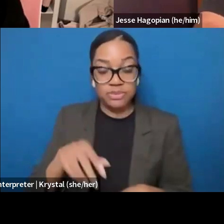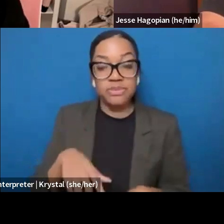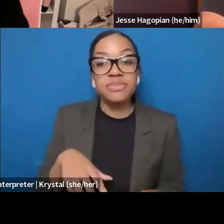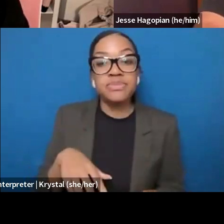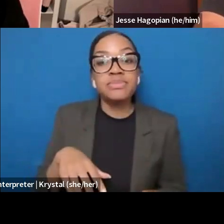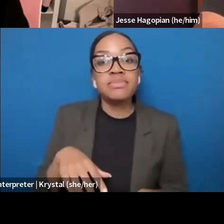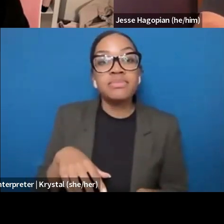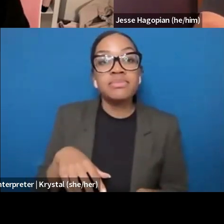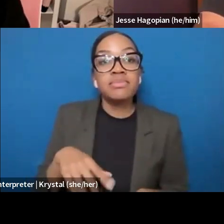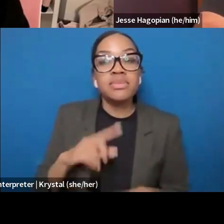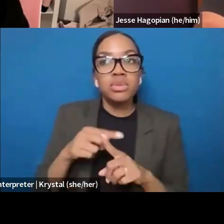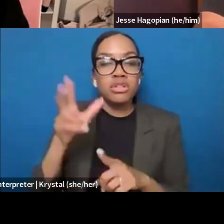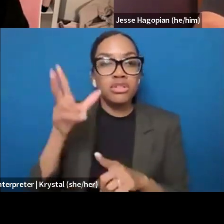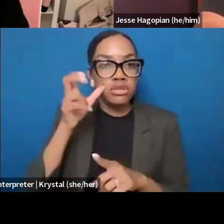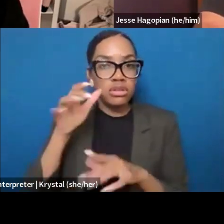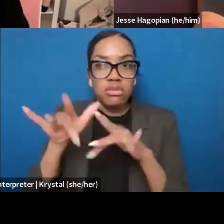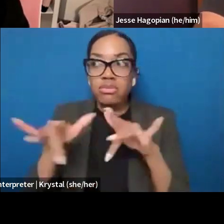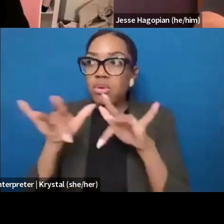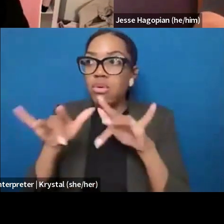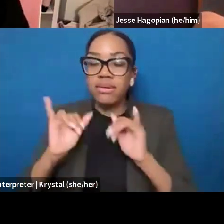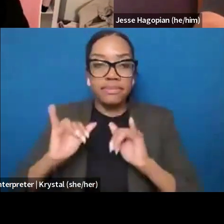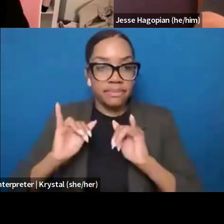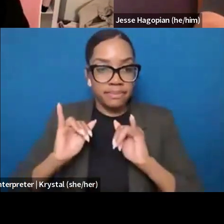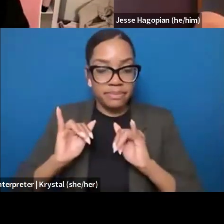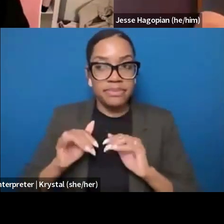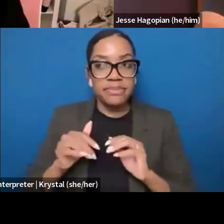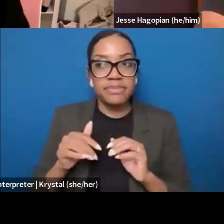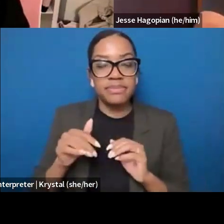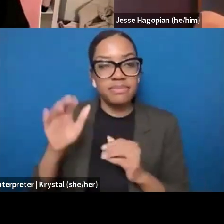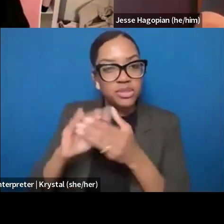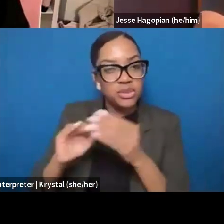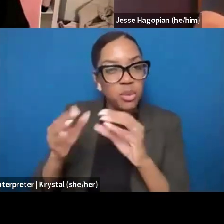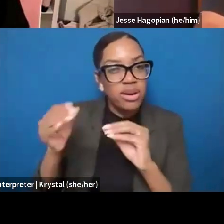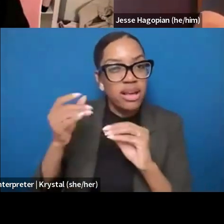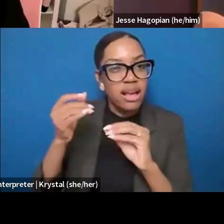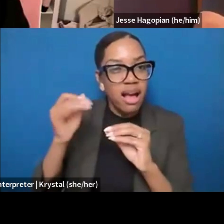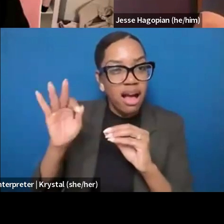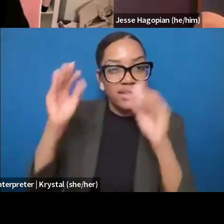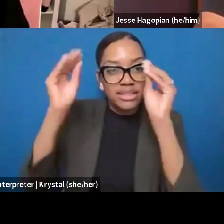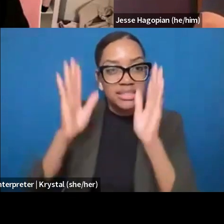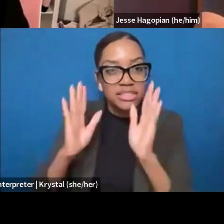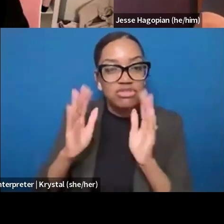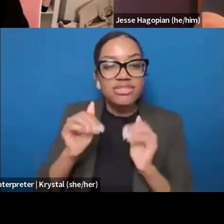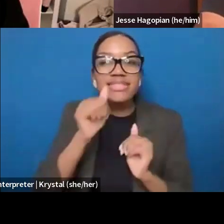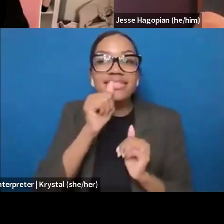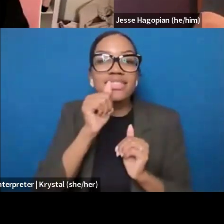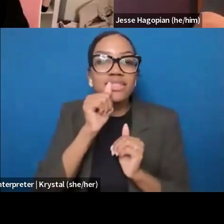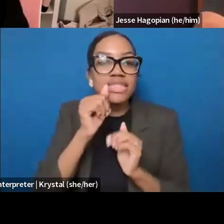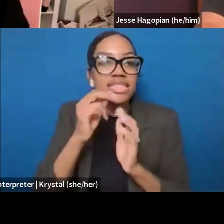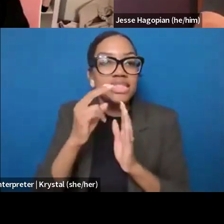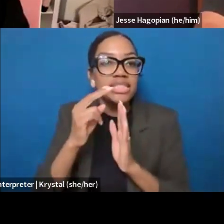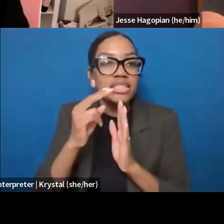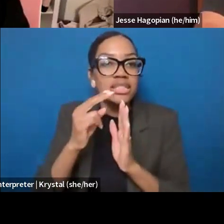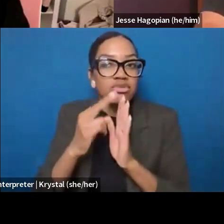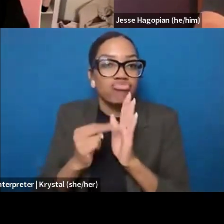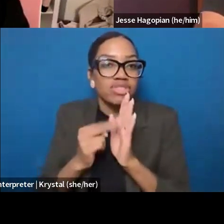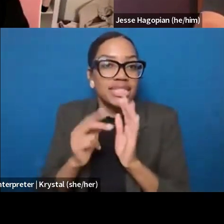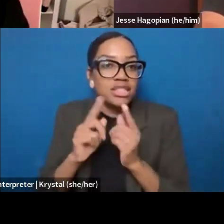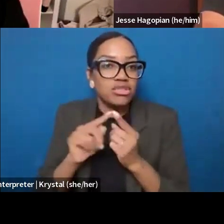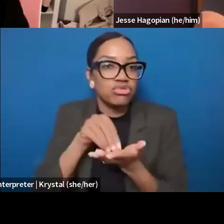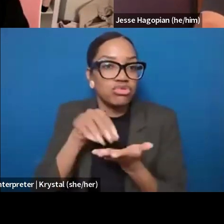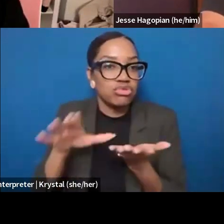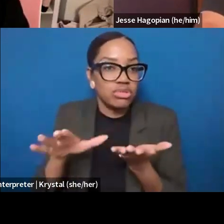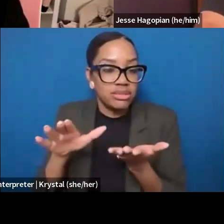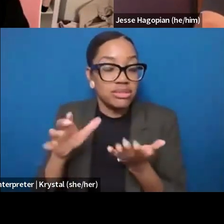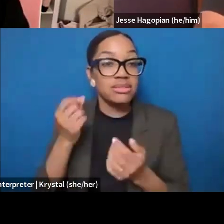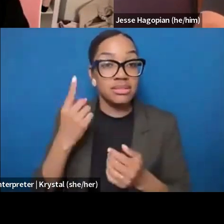And for me, this story of this teacher secretly reading to her students from this book, even though she's supposed to be reading from the kind of the